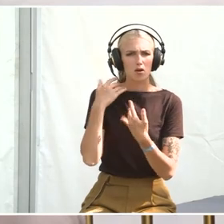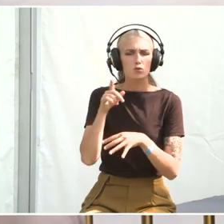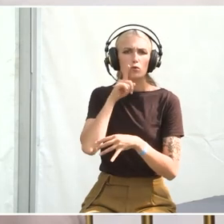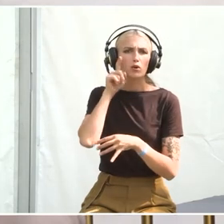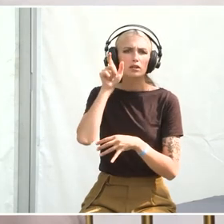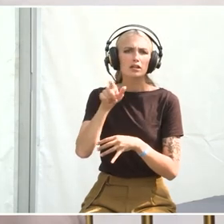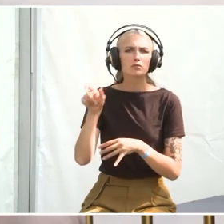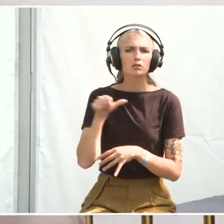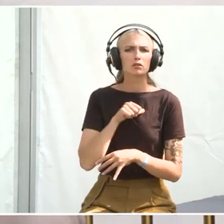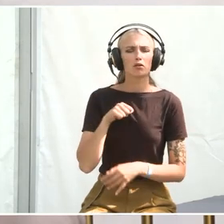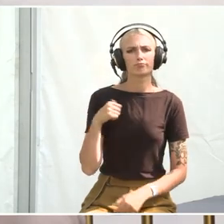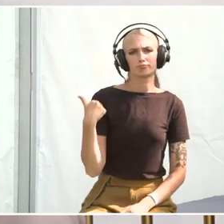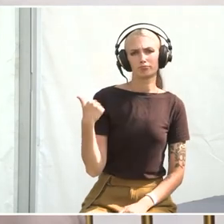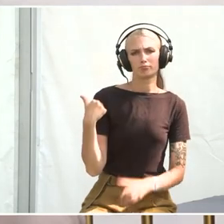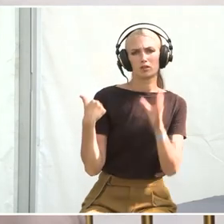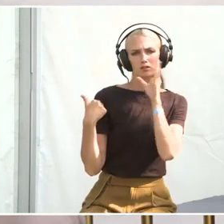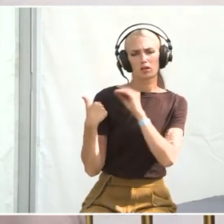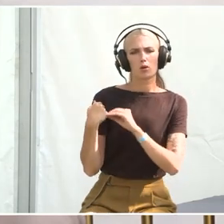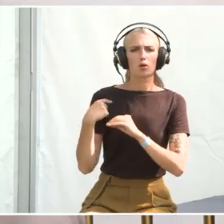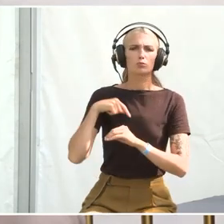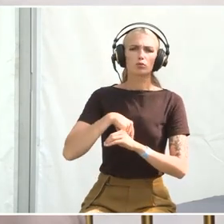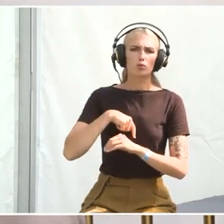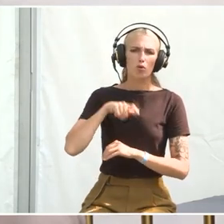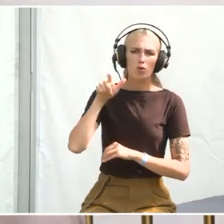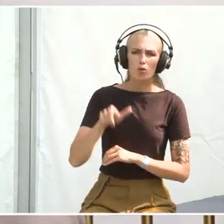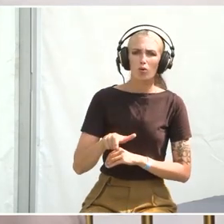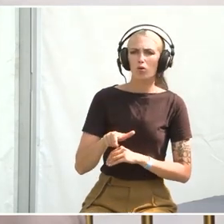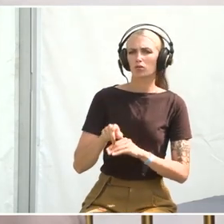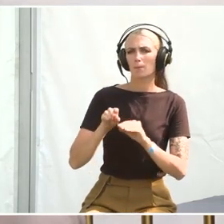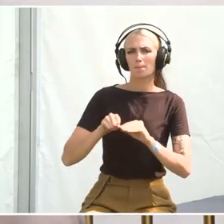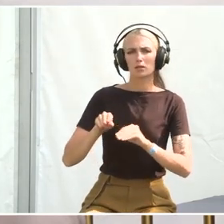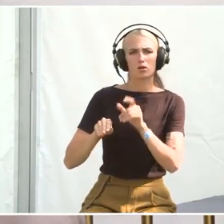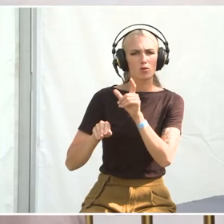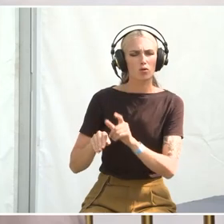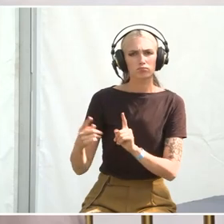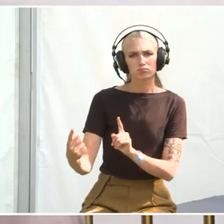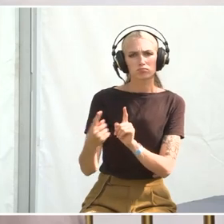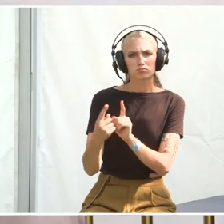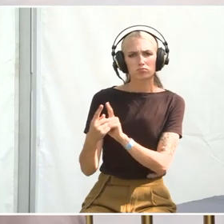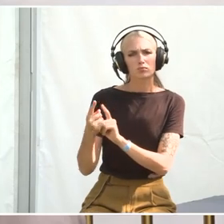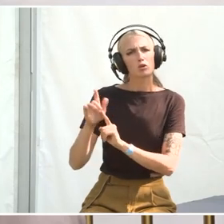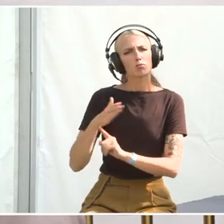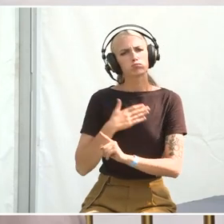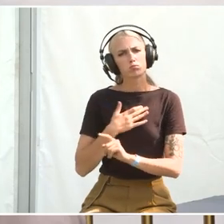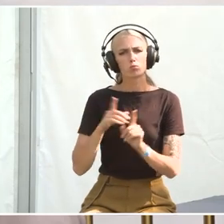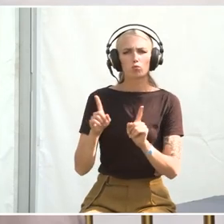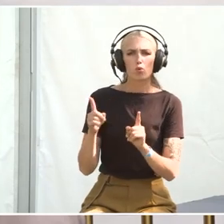out and talk to psychologists or pedagogues about their well-being. We have